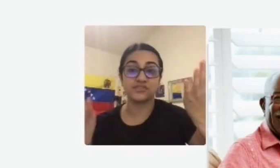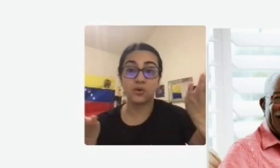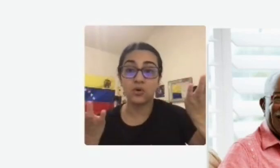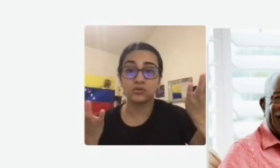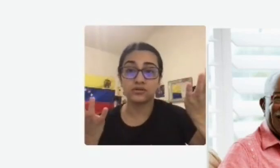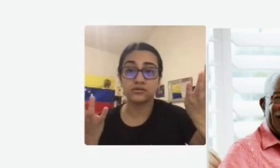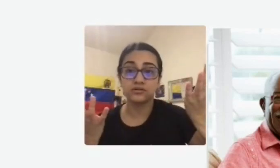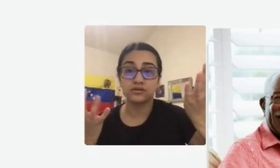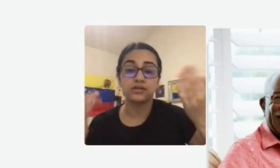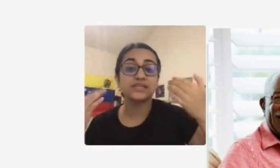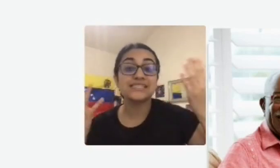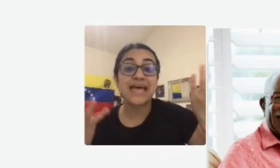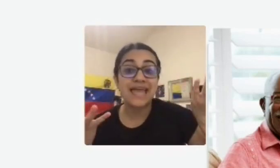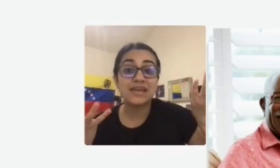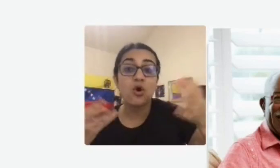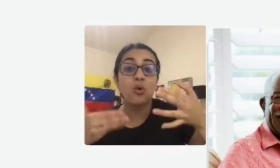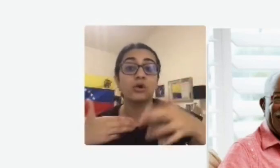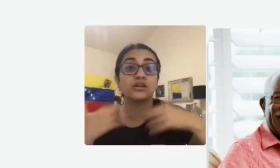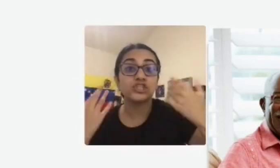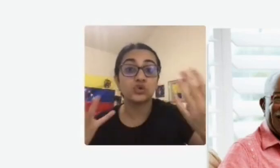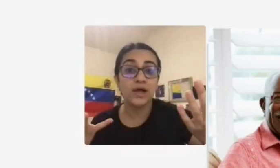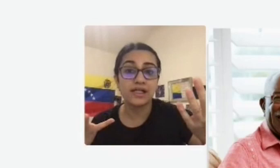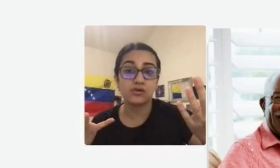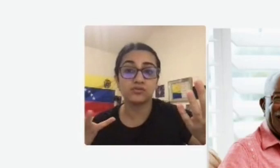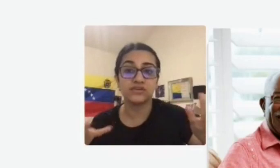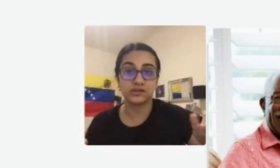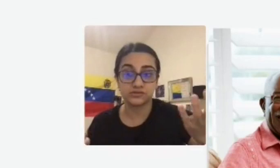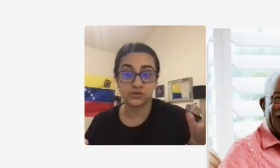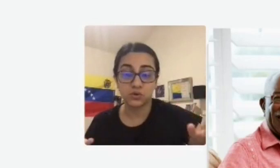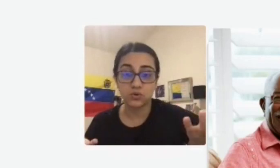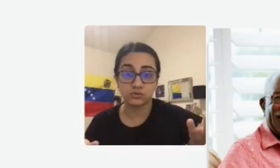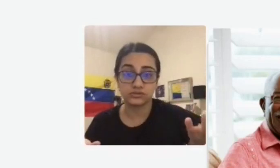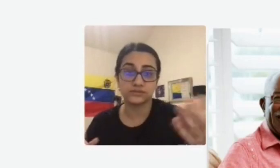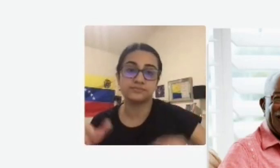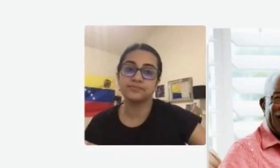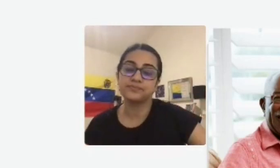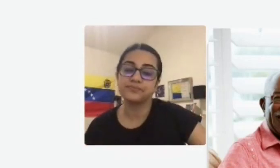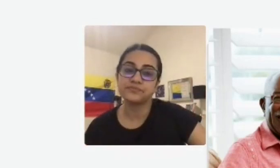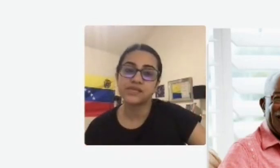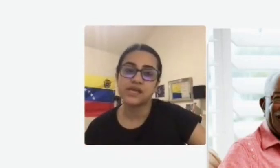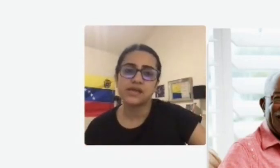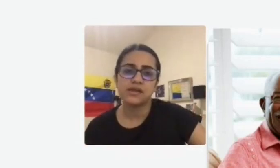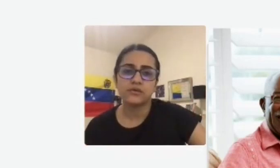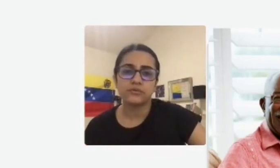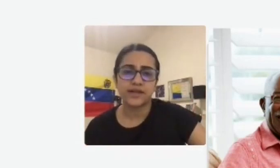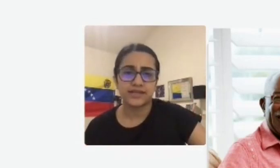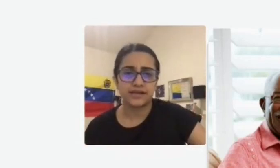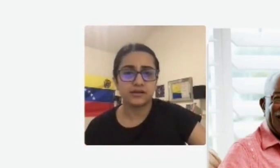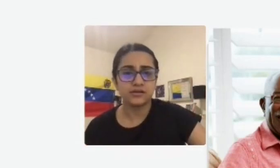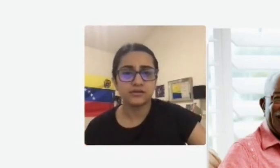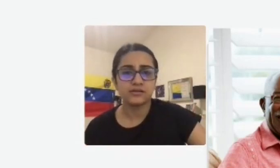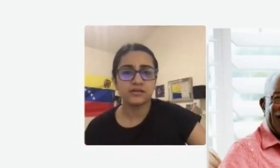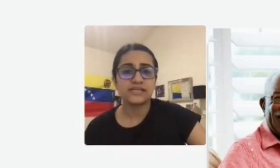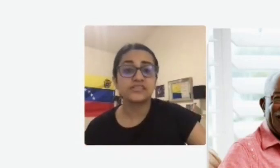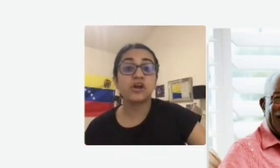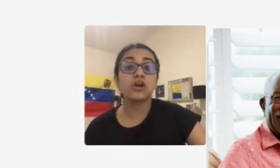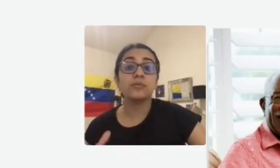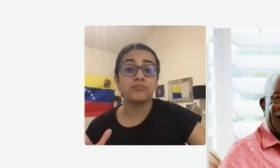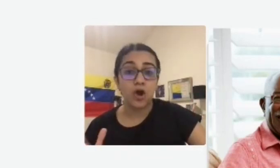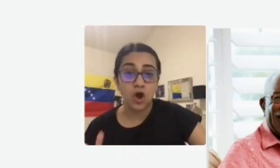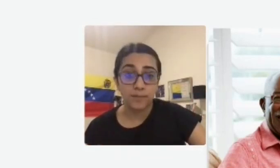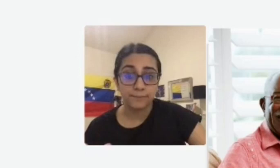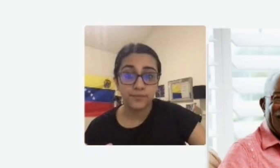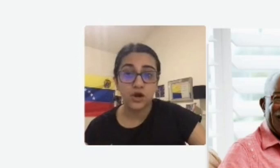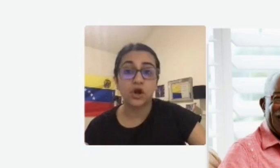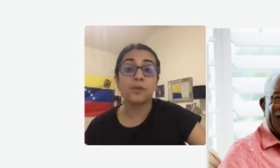12 years old. 10 or 12 years old. Right here is